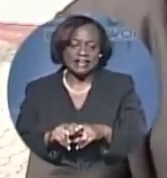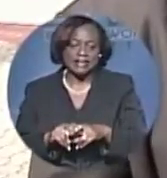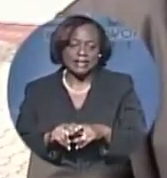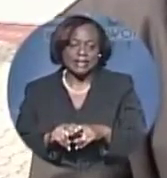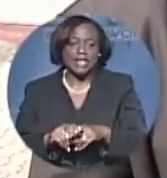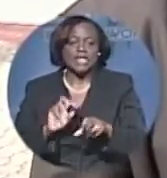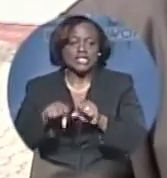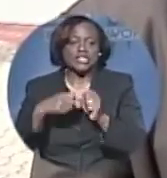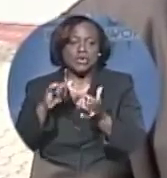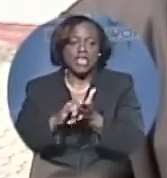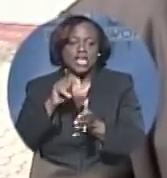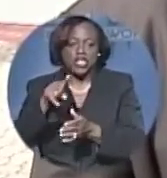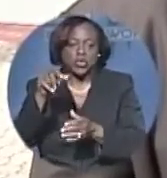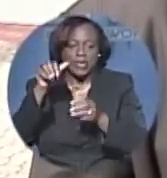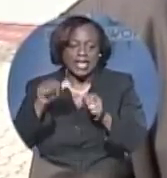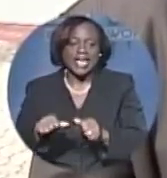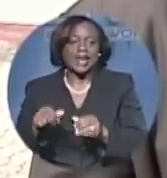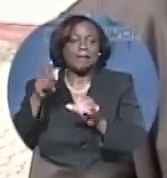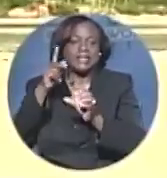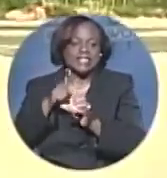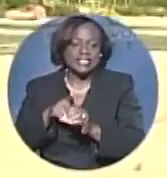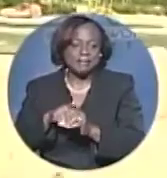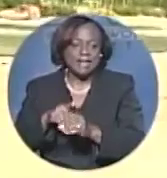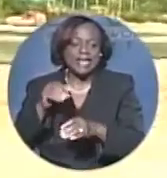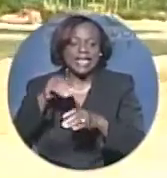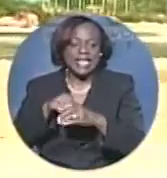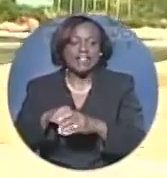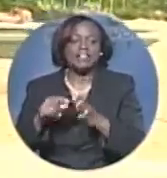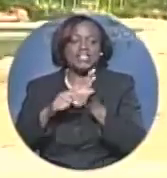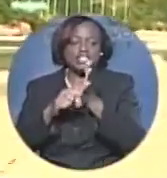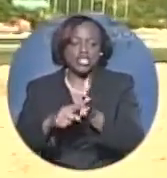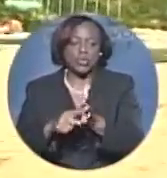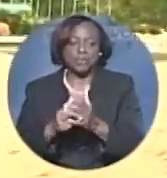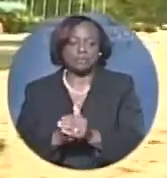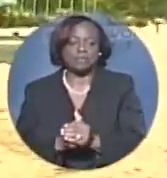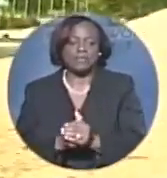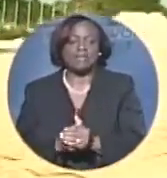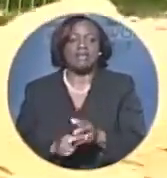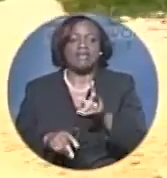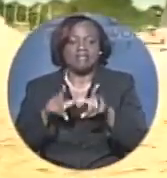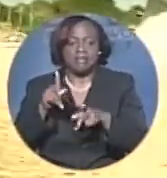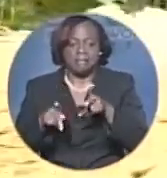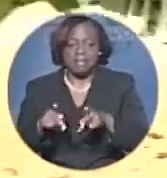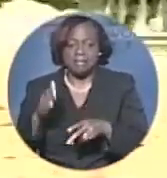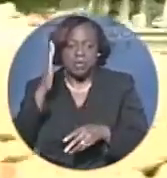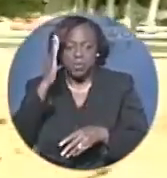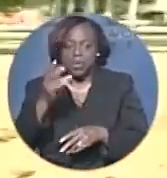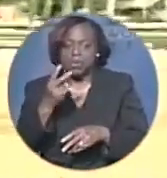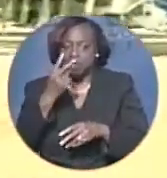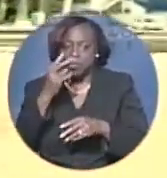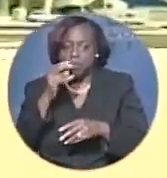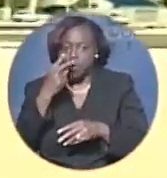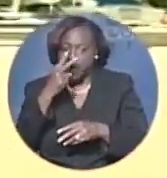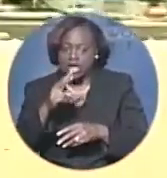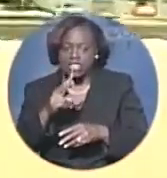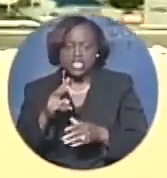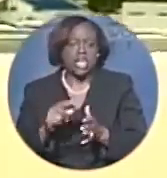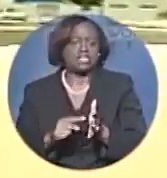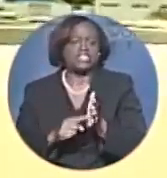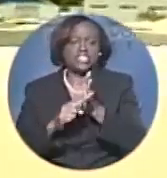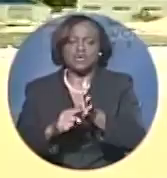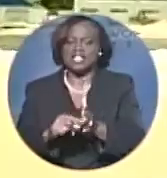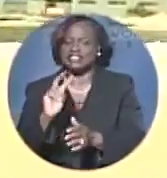able to participate in that particular part of the show. Spectators are expected to witness a show second to none, perhaps surpassing the cultural show